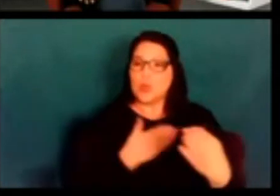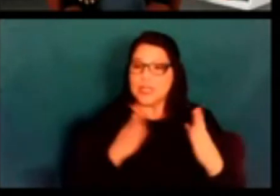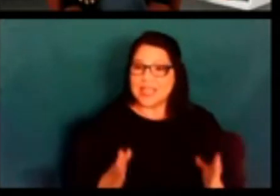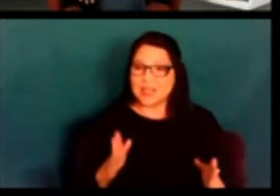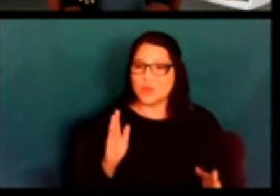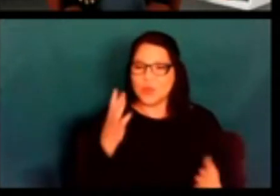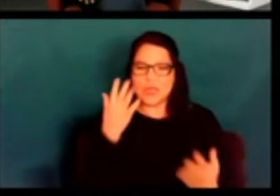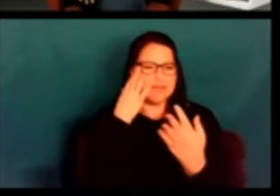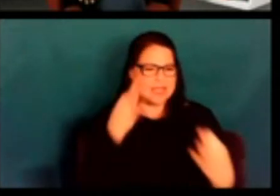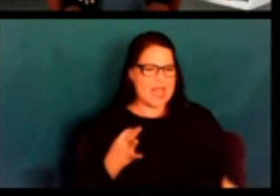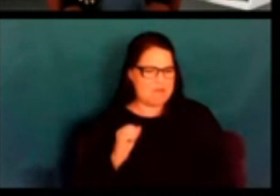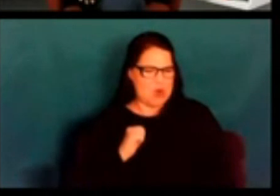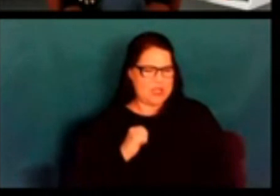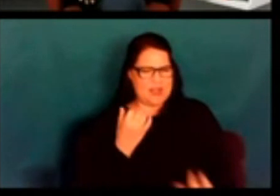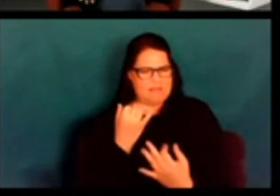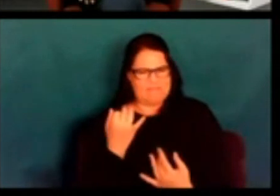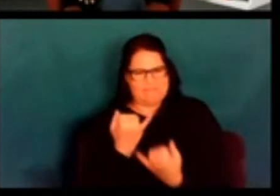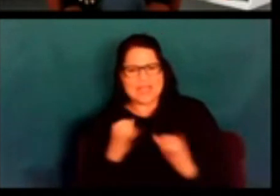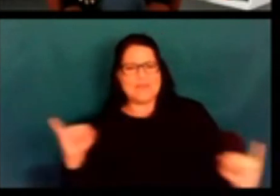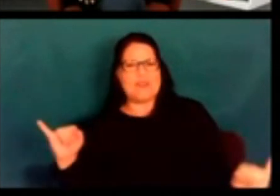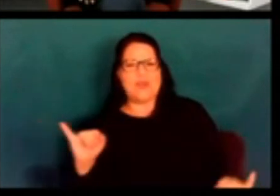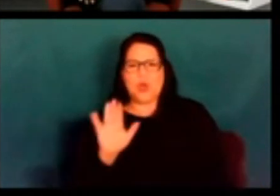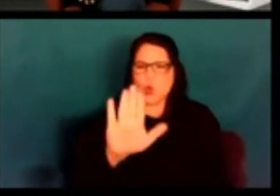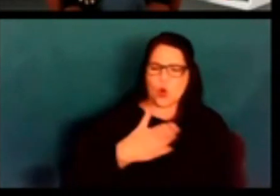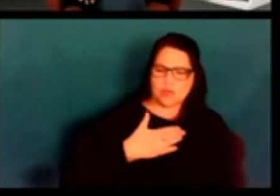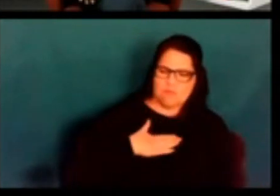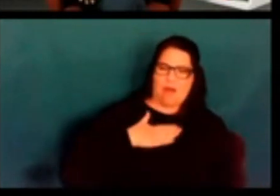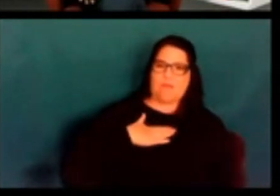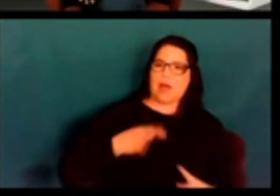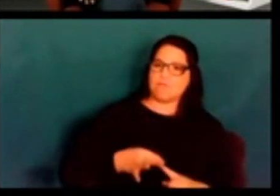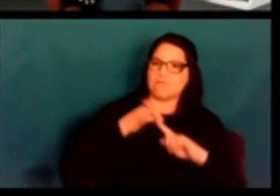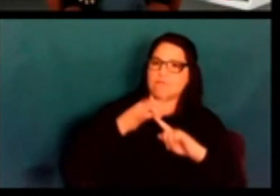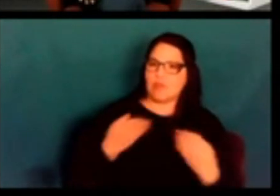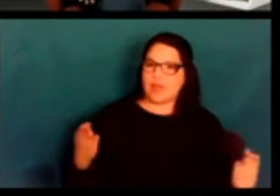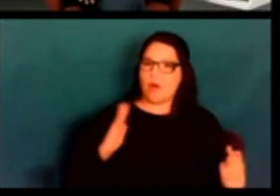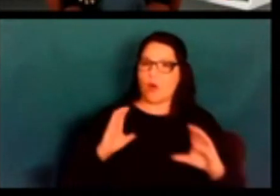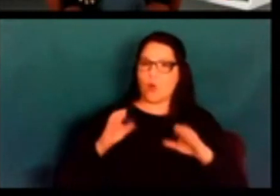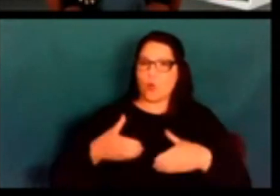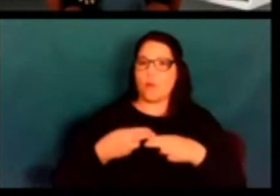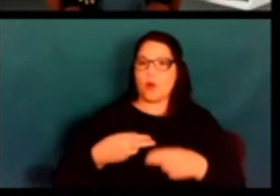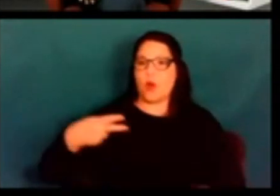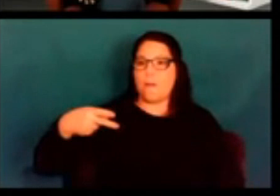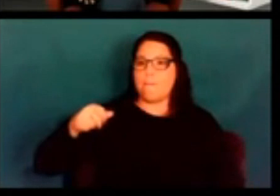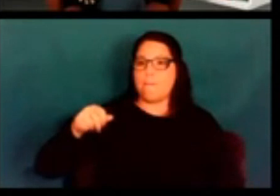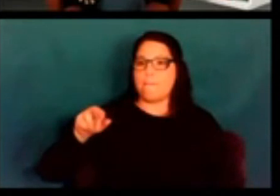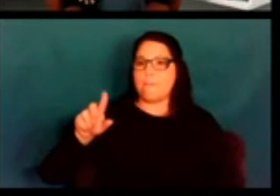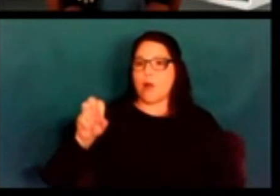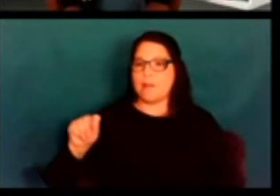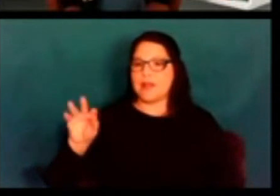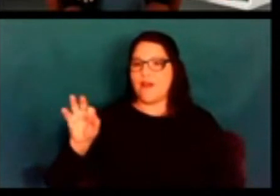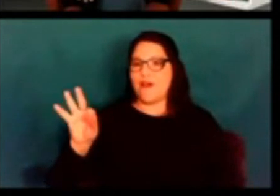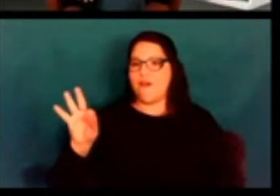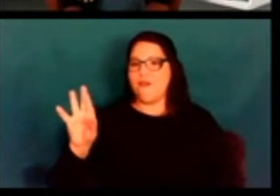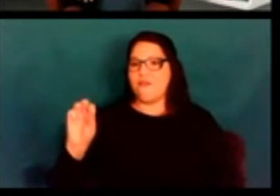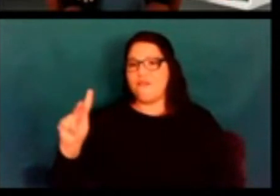thing, because I got a thing, you got a thing, everybody got a thing. Our group was called Parliament-Funkadelic meant thing. That